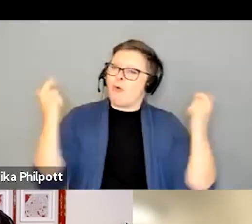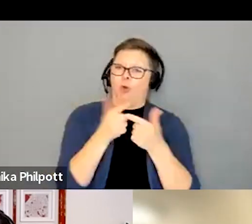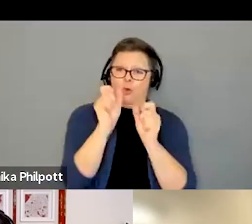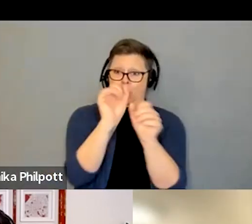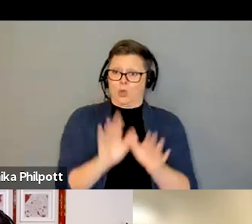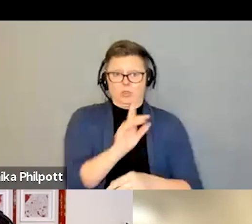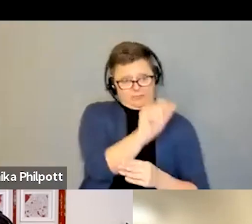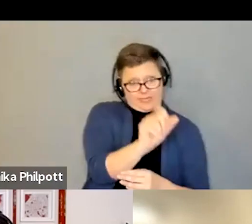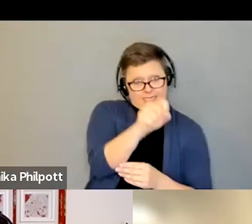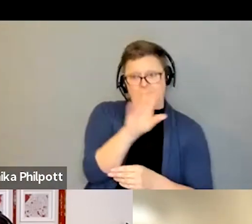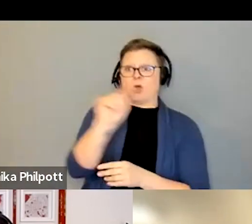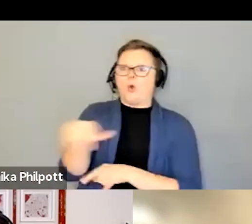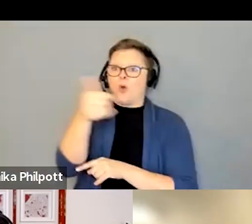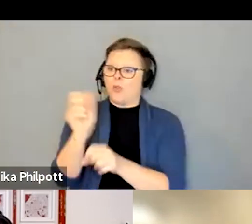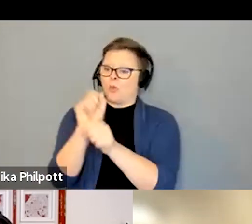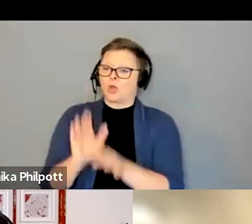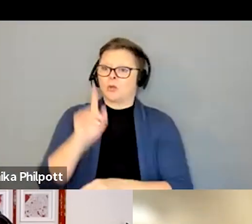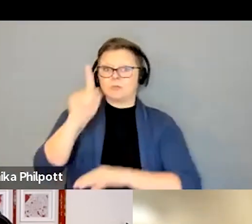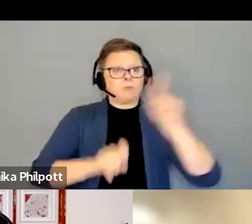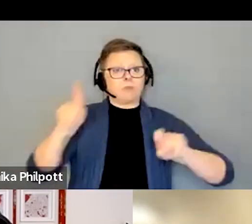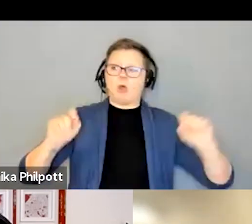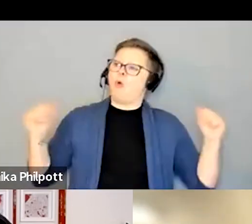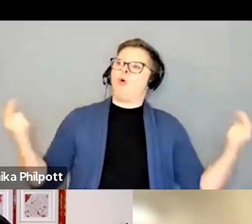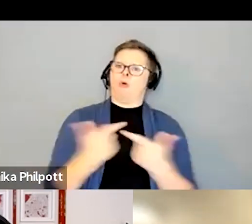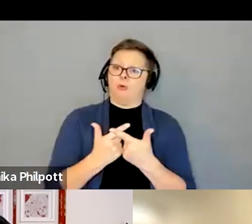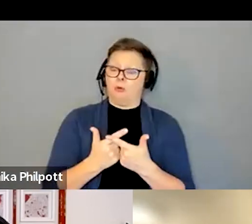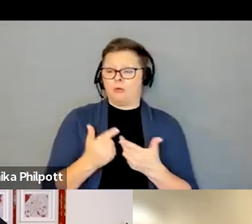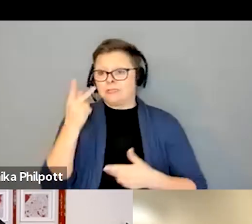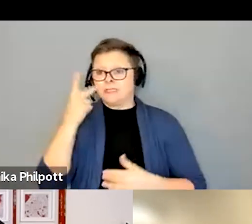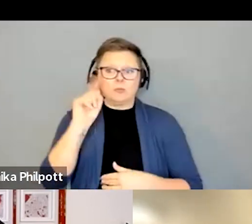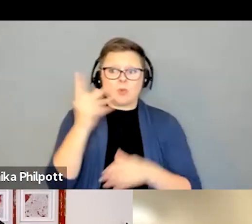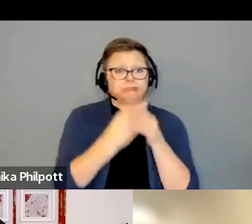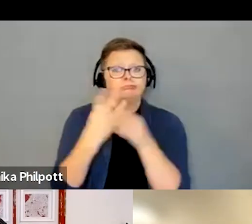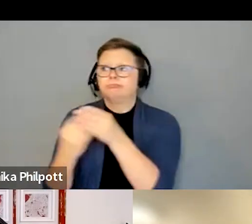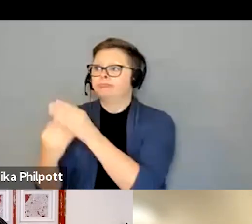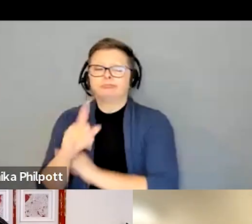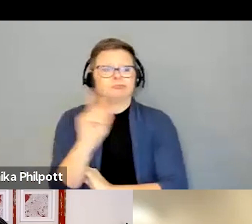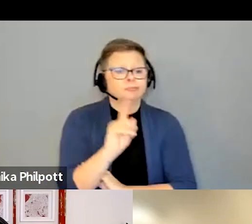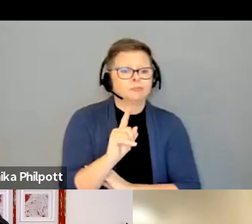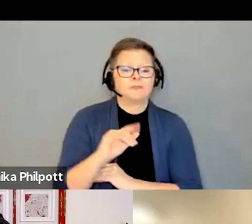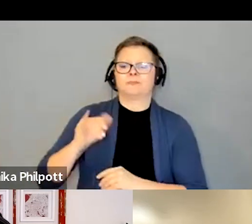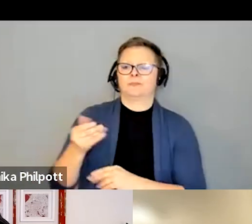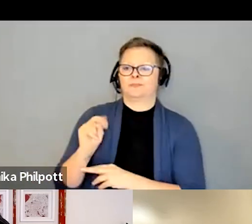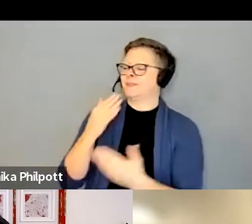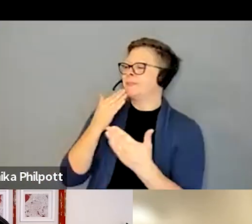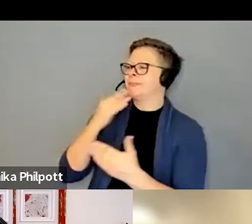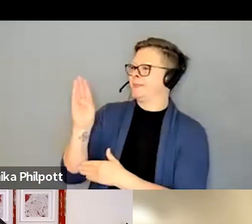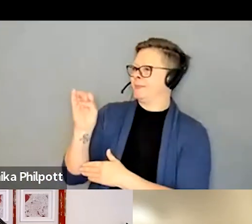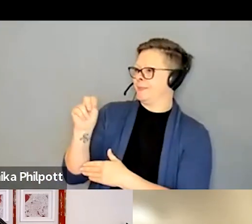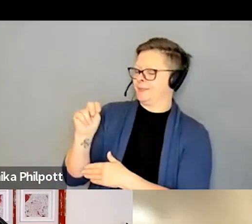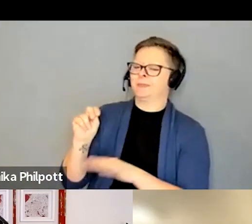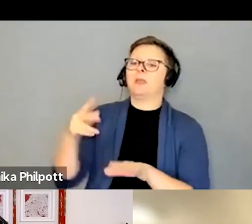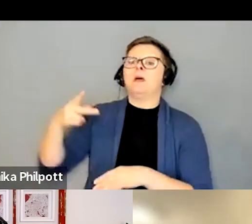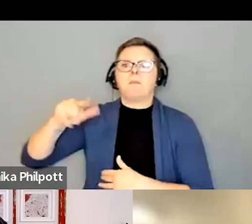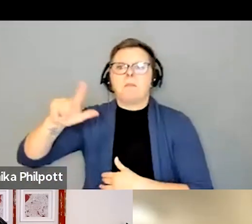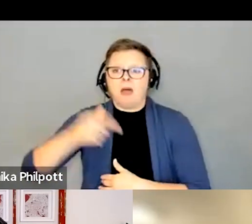we could truly understand where are the gaps and where we're falling short. Thanks a lot, Ben. Paul, and I'll just repeat the